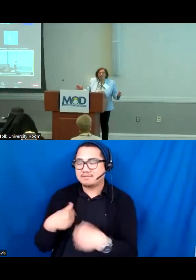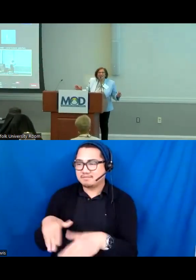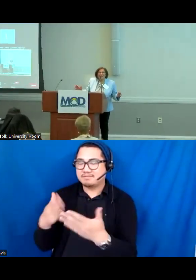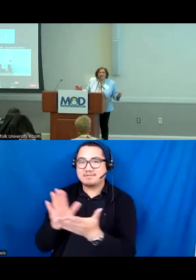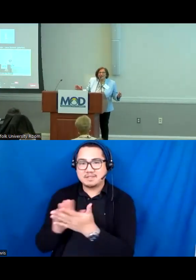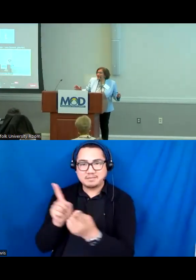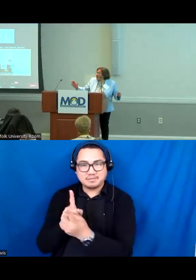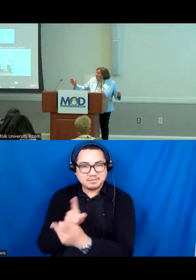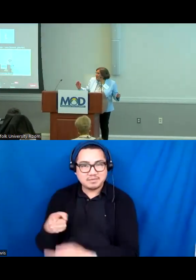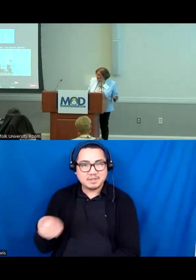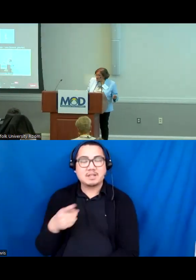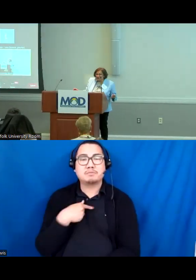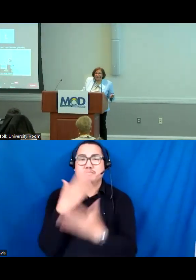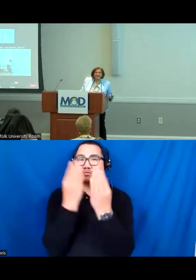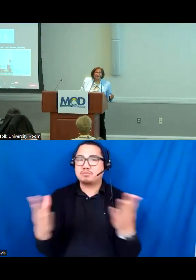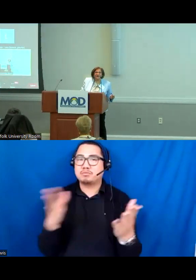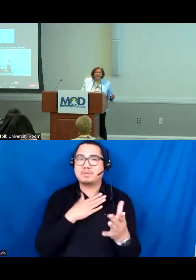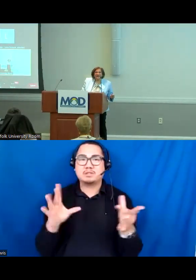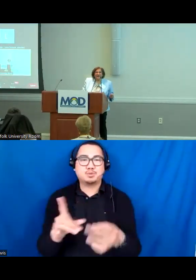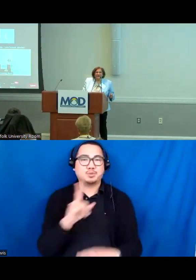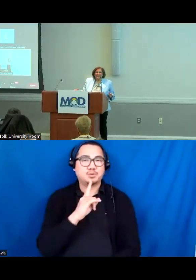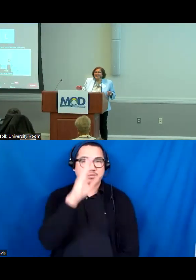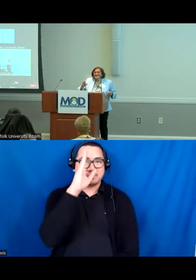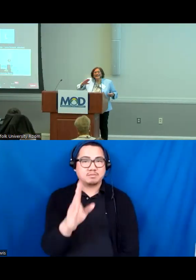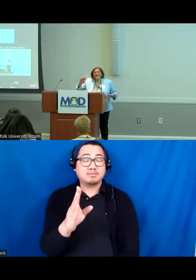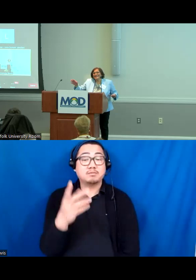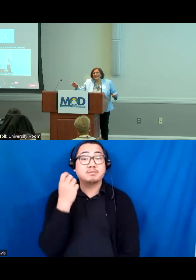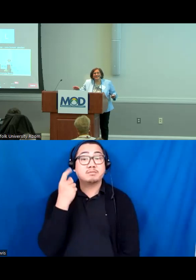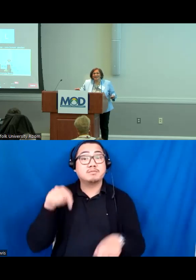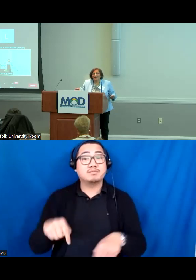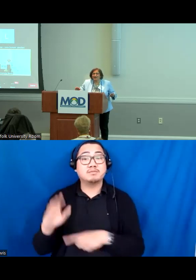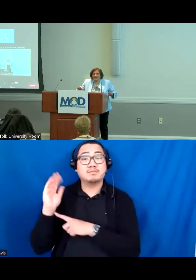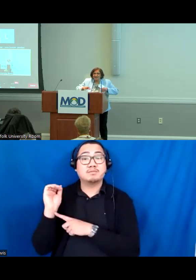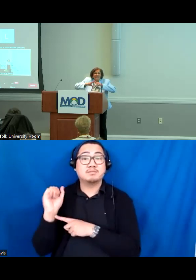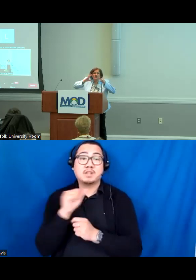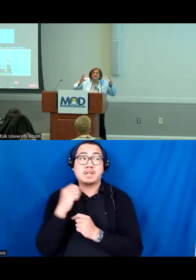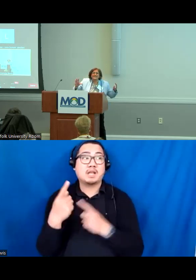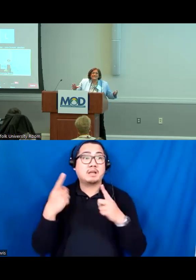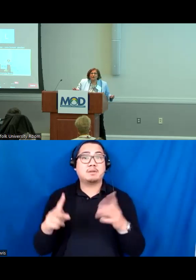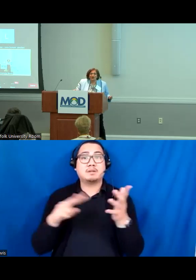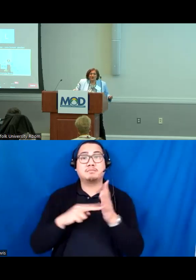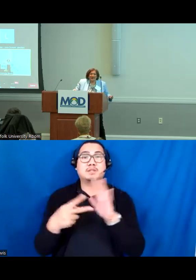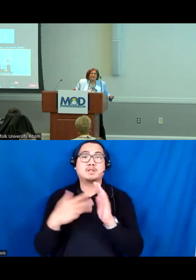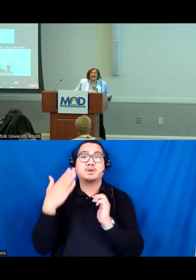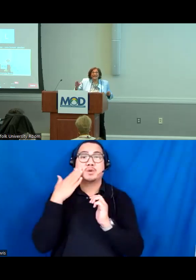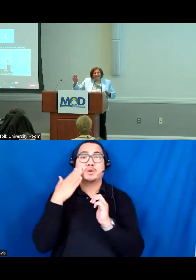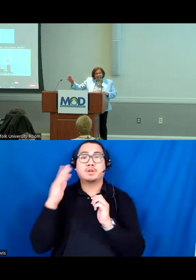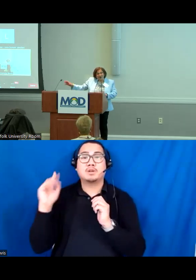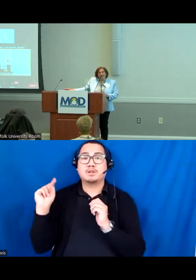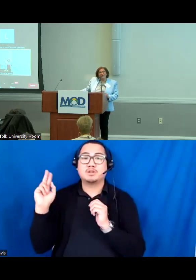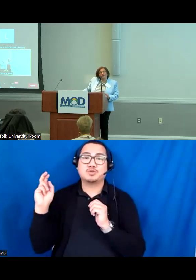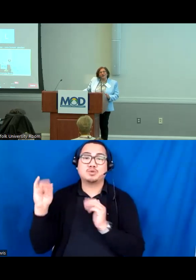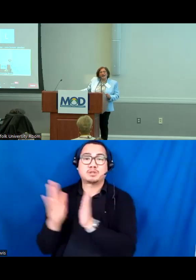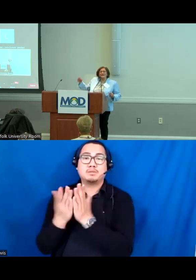you all something. My message is straightforward. This case didn't come out of some big treatise book or whatever. It came from